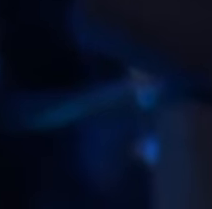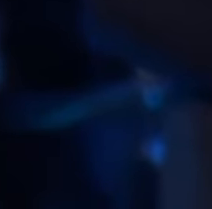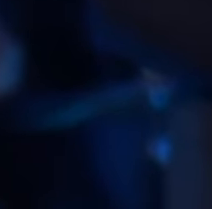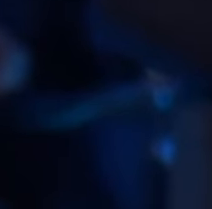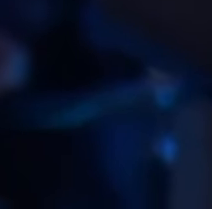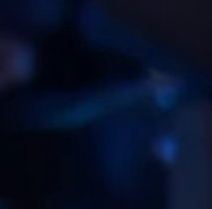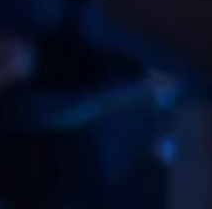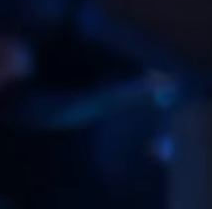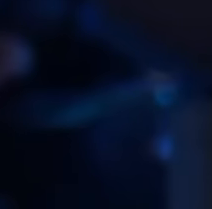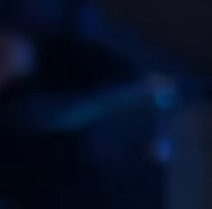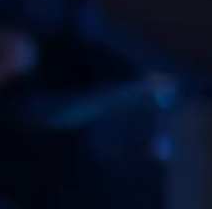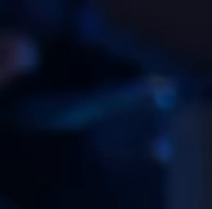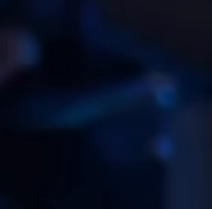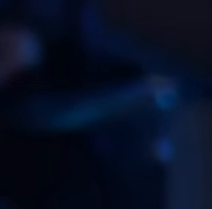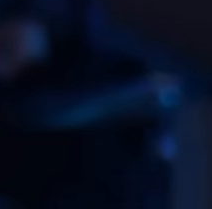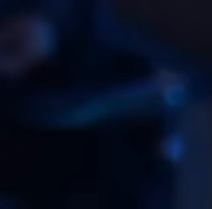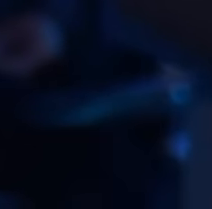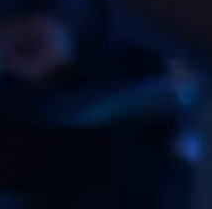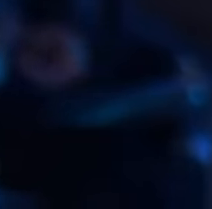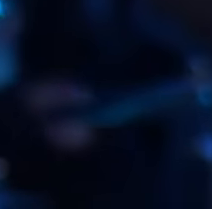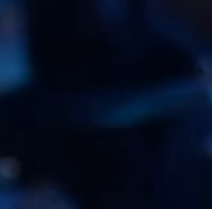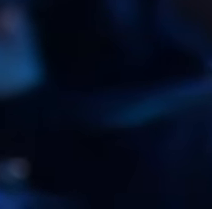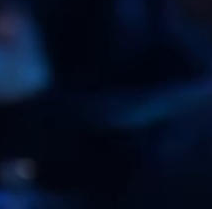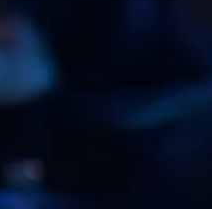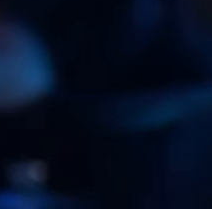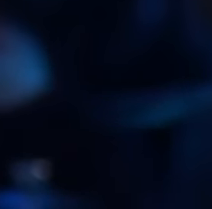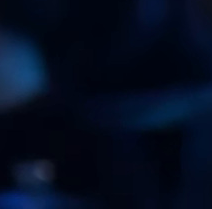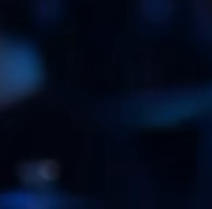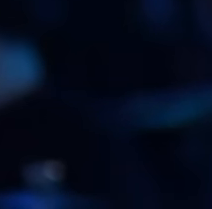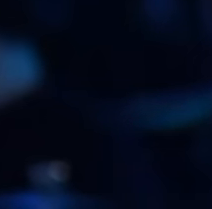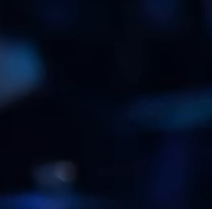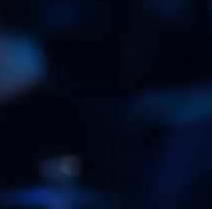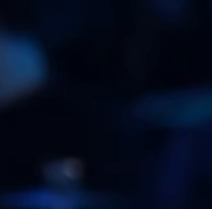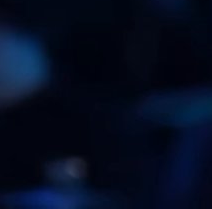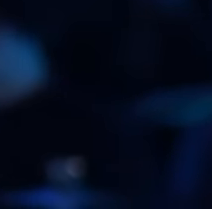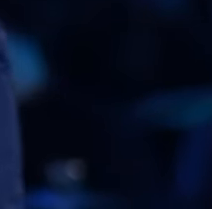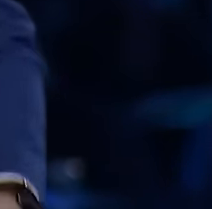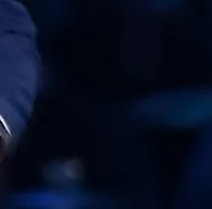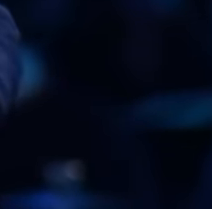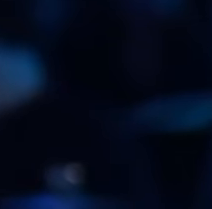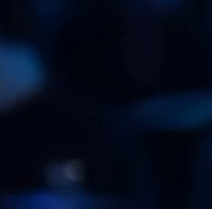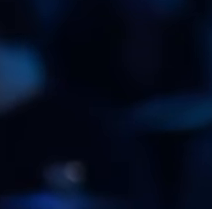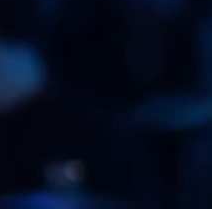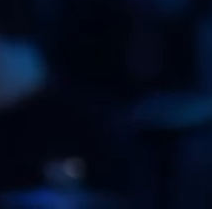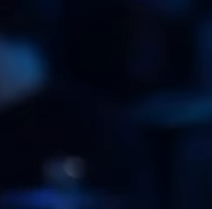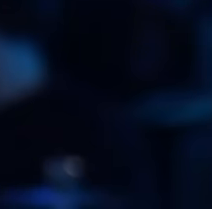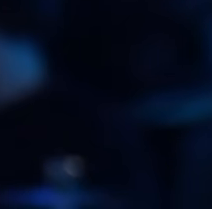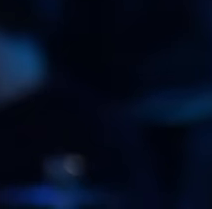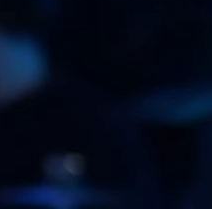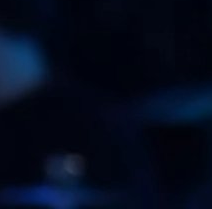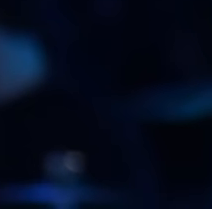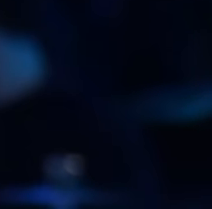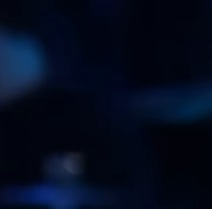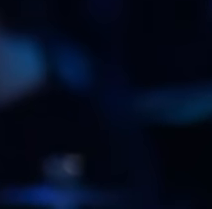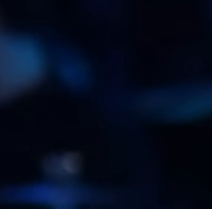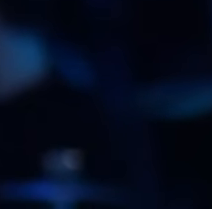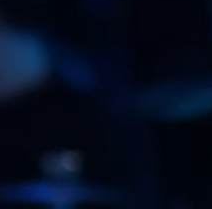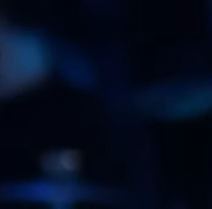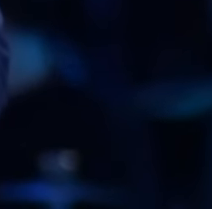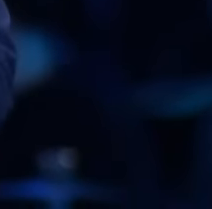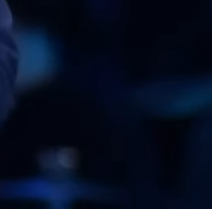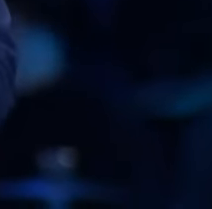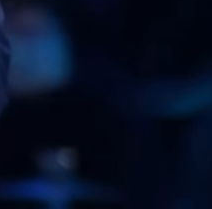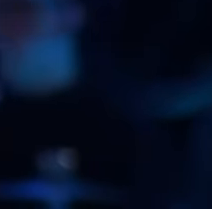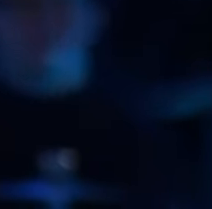offering. Rápidamente queremos recoger una ofrenda. In the book of First Chronicles. En el primer libro de Crónicas.